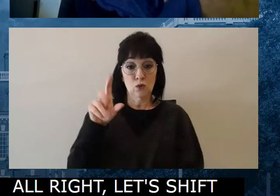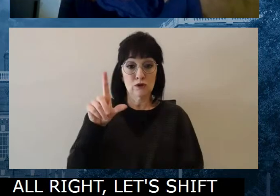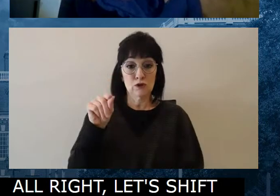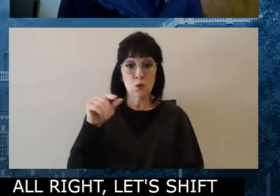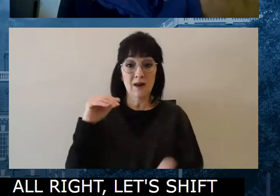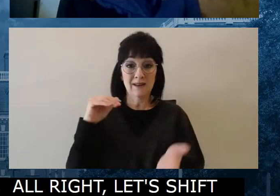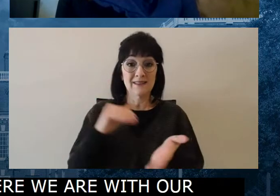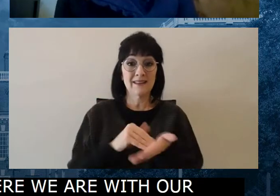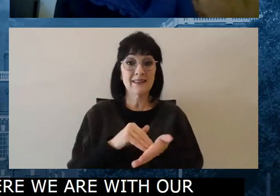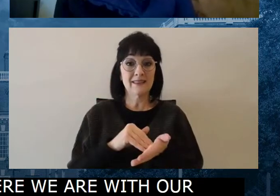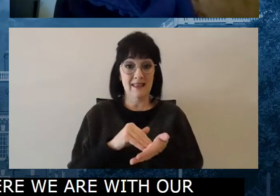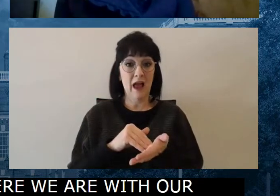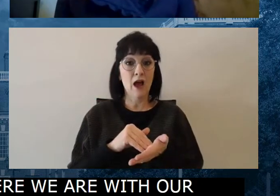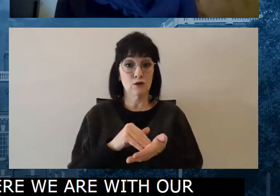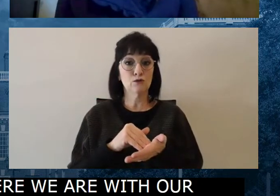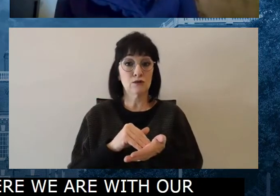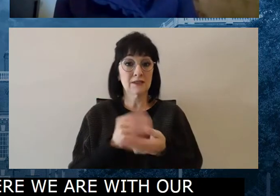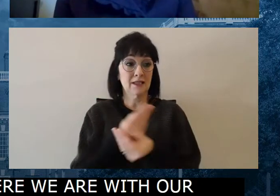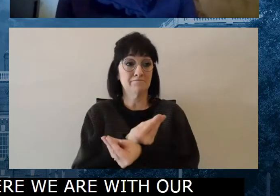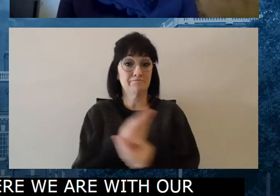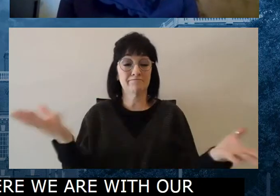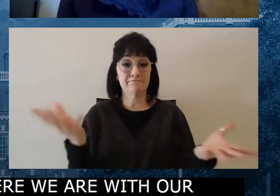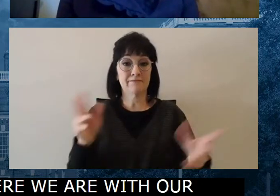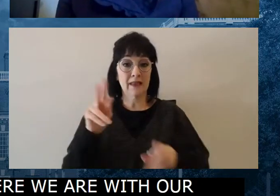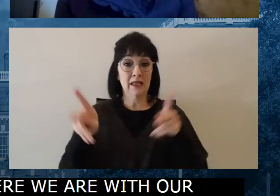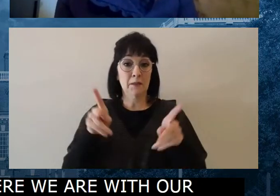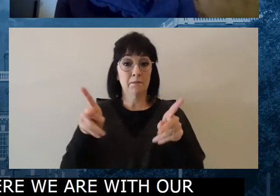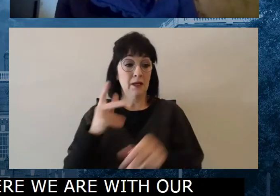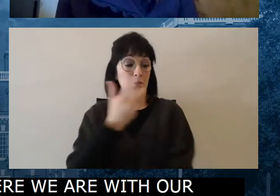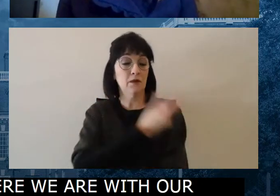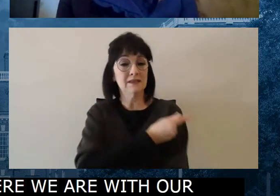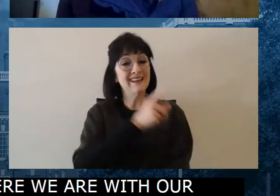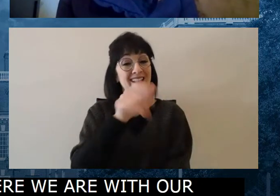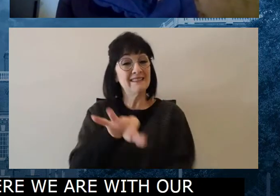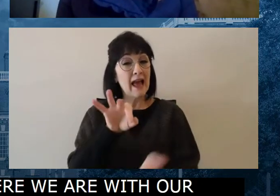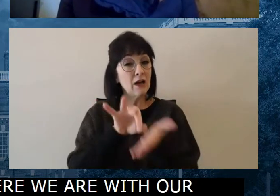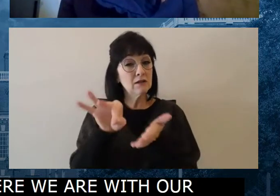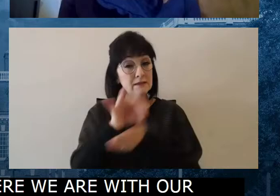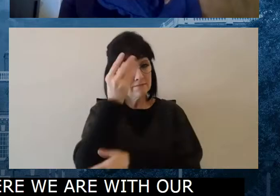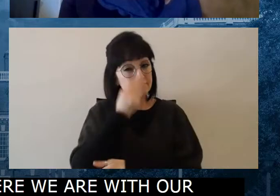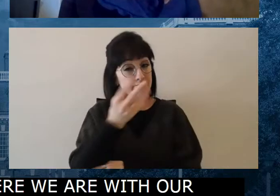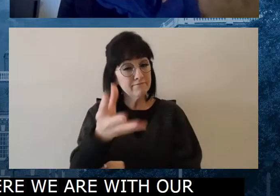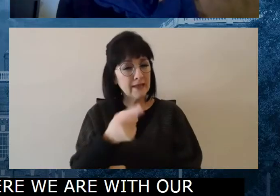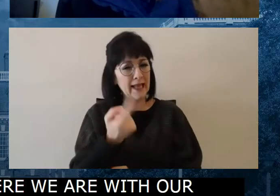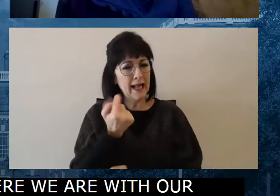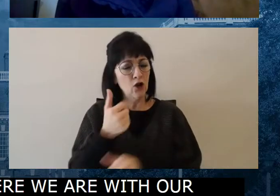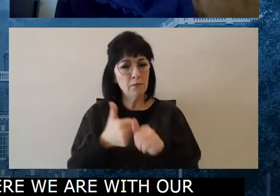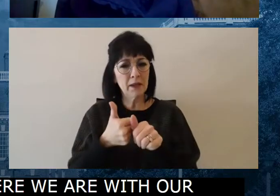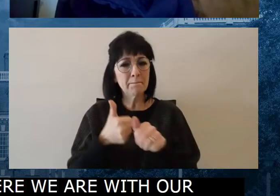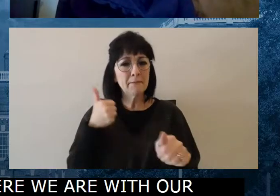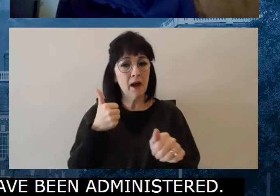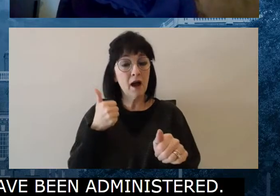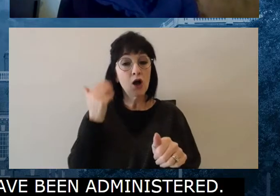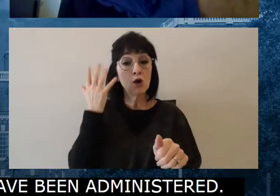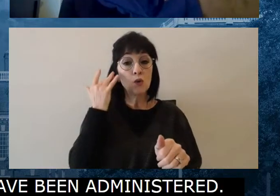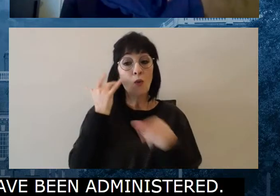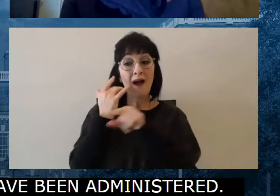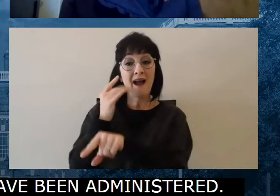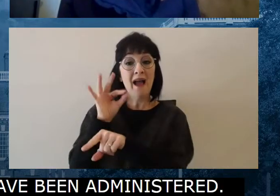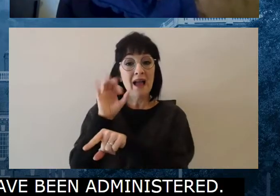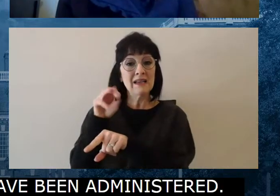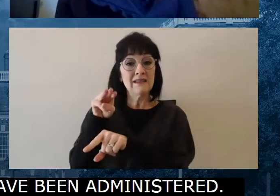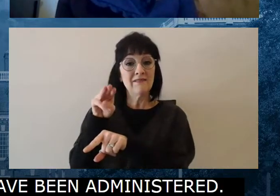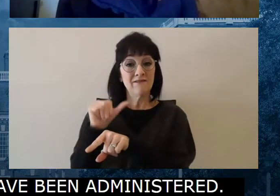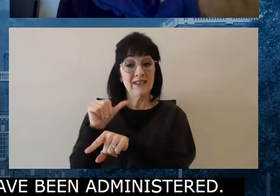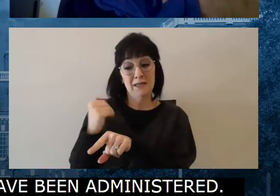have been administered. Now, this count is a little bit behind because the doses administered at the FEMA events this last week, some